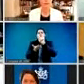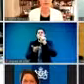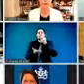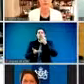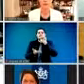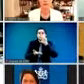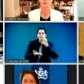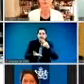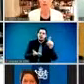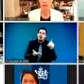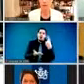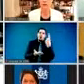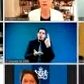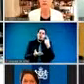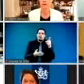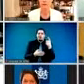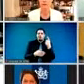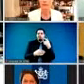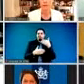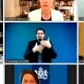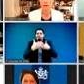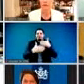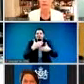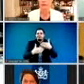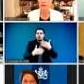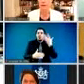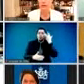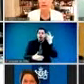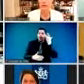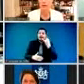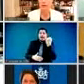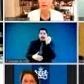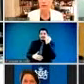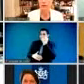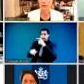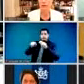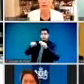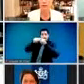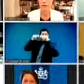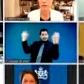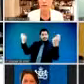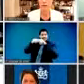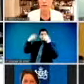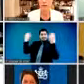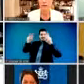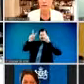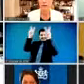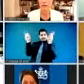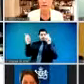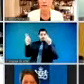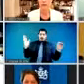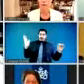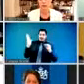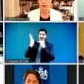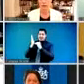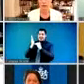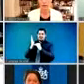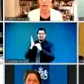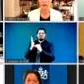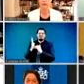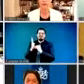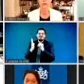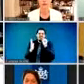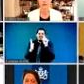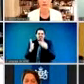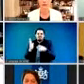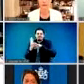profanity filter, or any way to keep the discourse sort of civil and yet still being engaging with their readers. One of the other